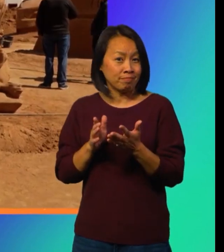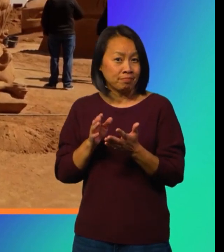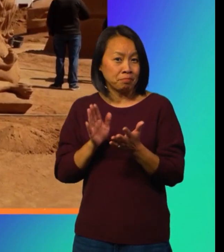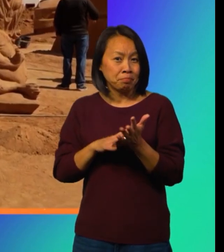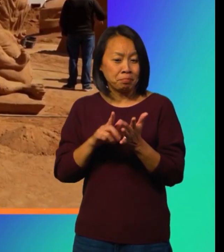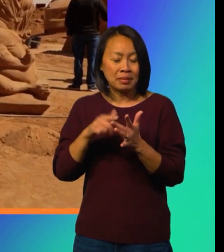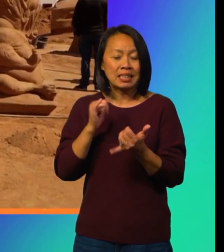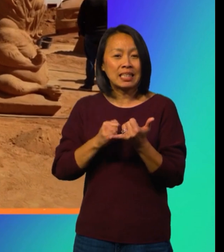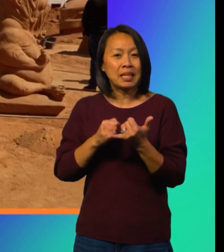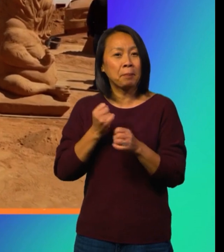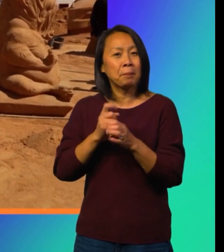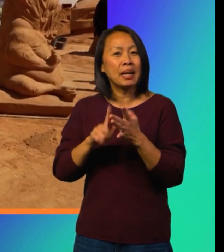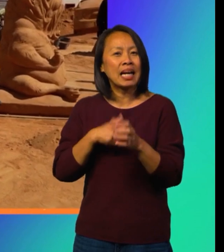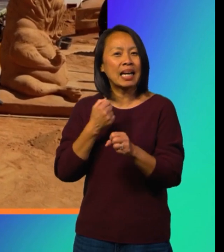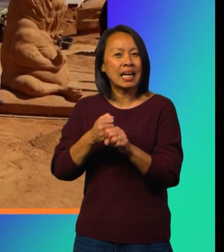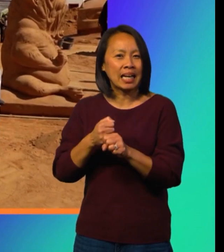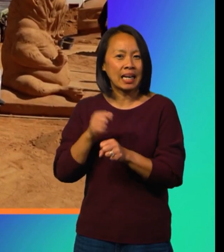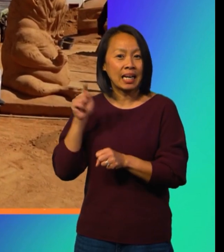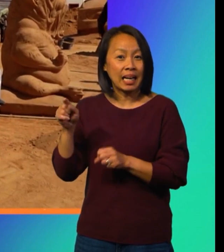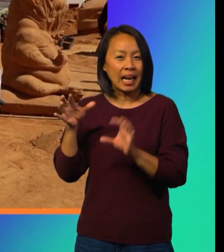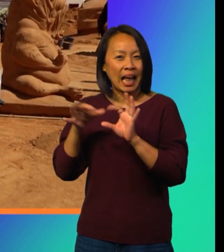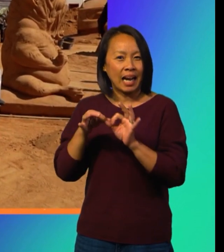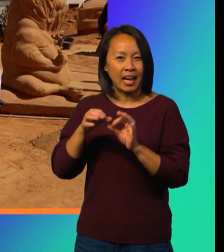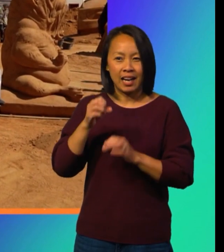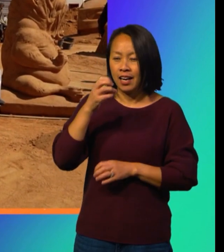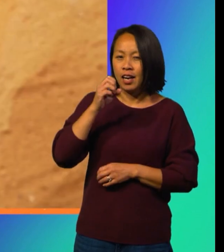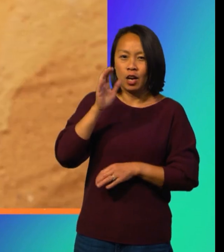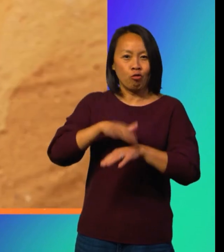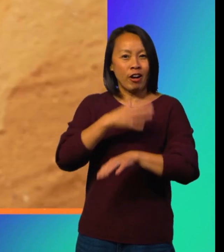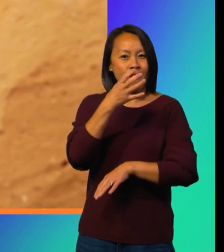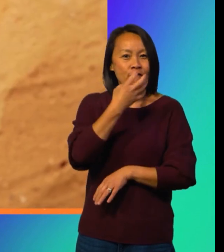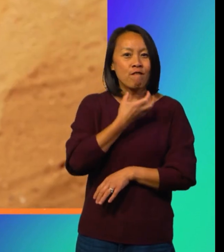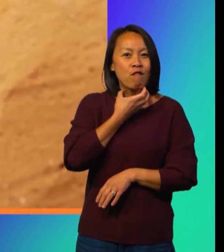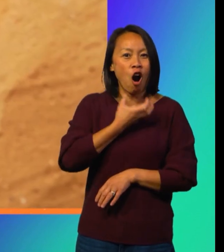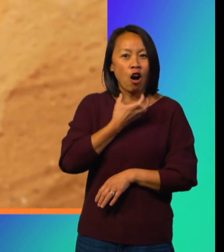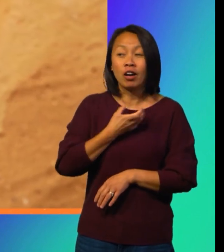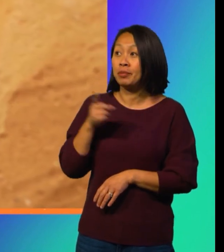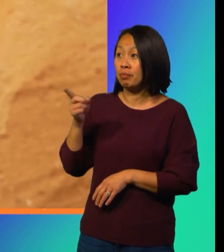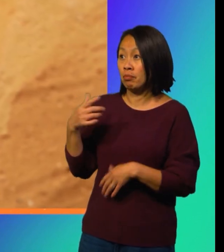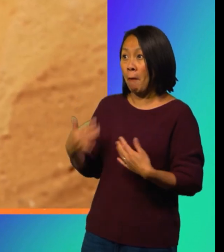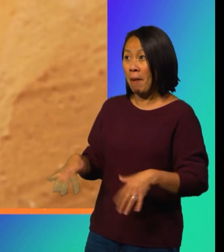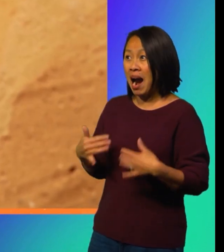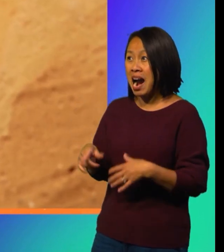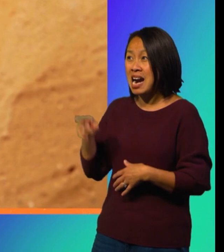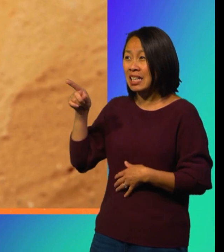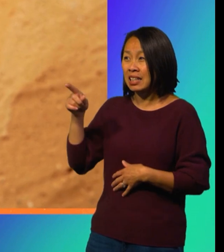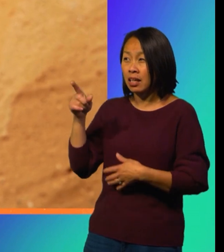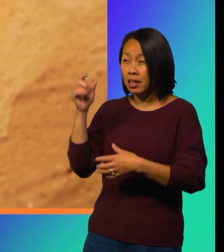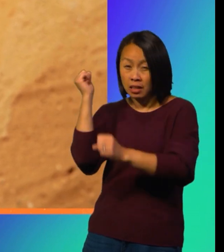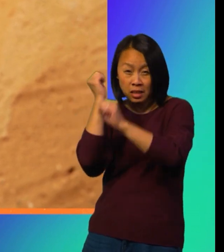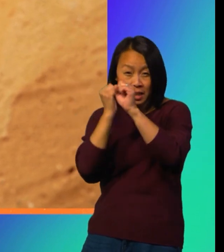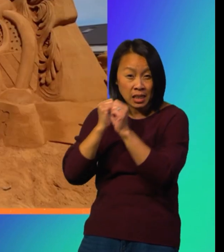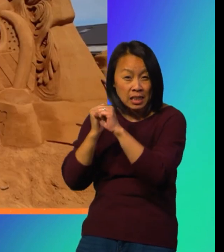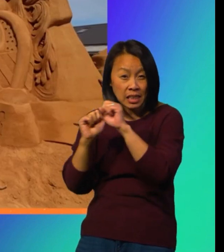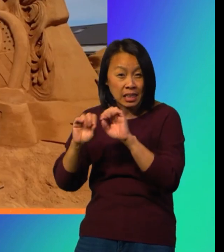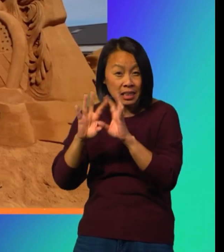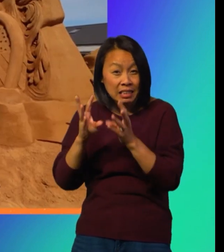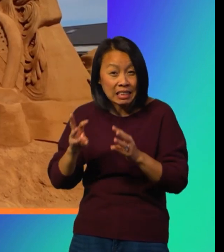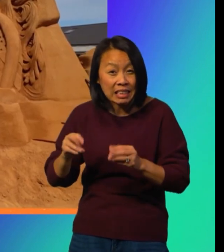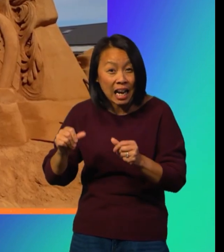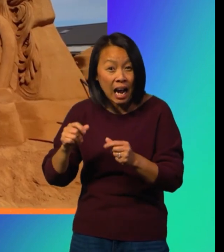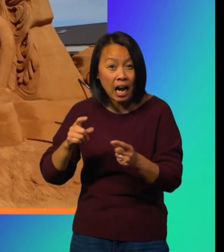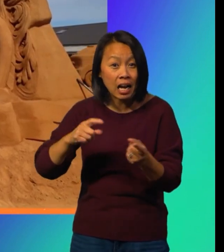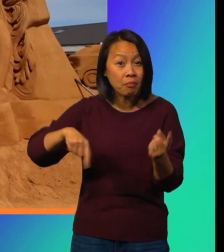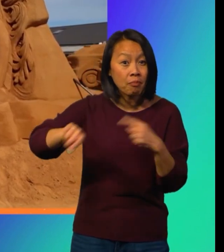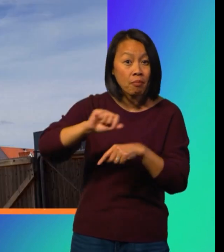Check out this amazing sculpture of the pink pig, beautifully crafted from sand. No bucket and spade used here. A group of artists